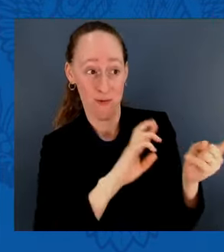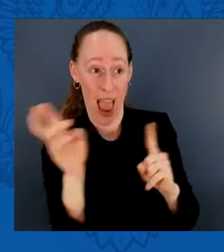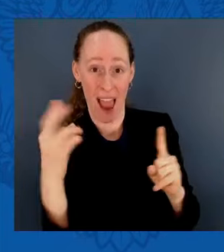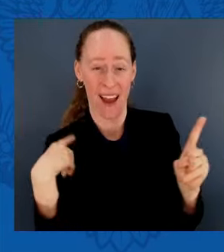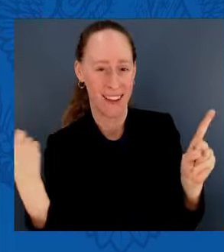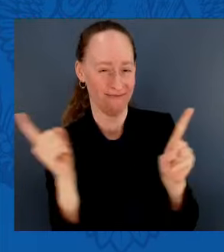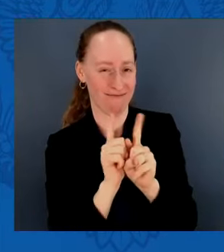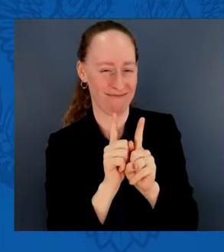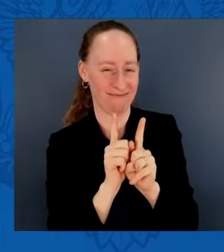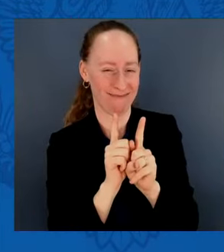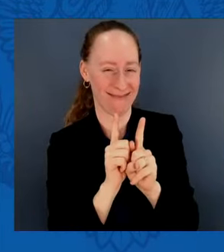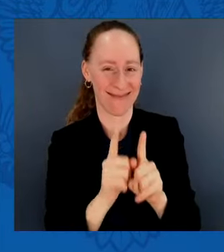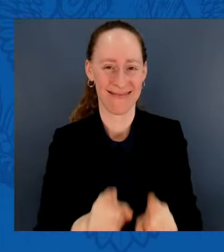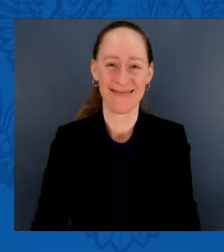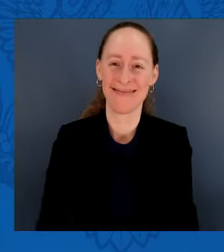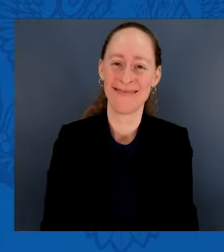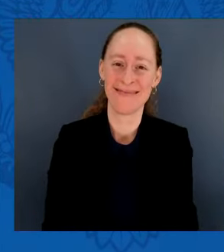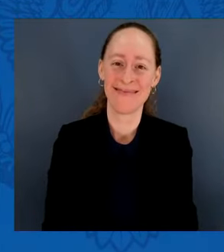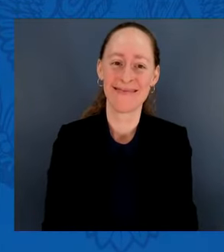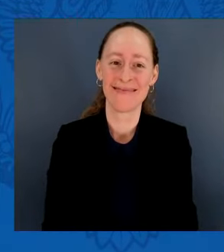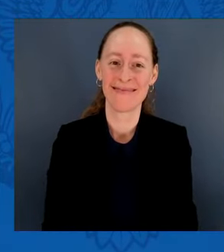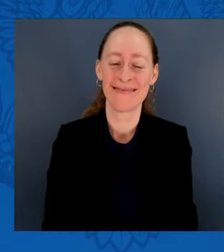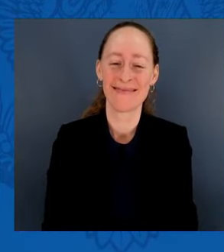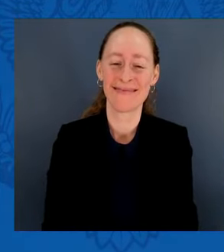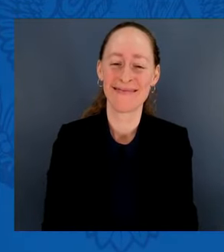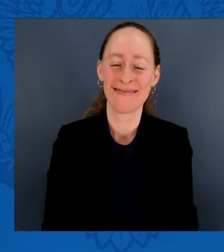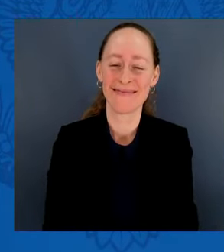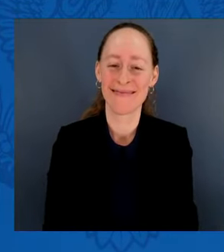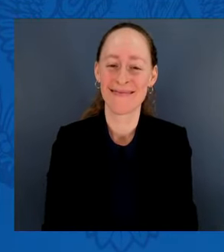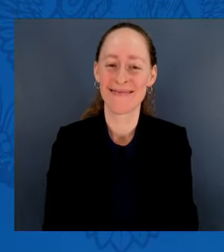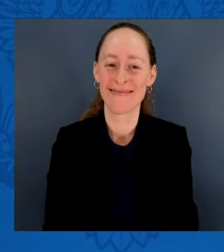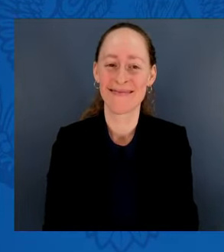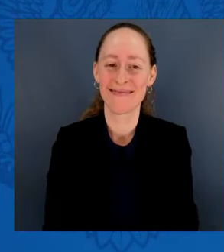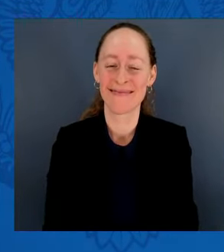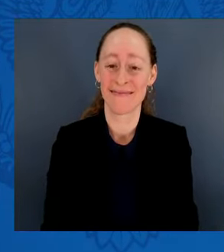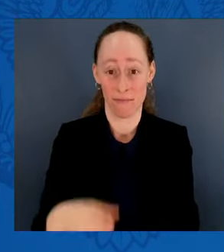And if any of you don't want that money in your district, just let me know.